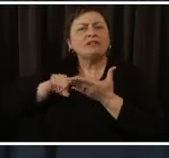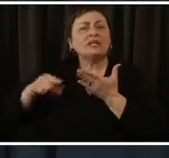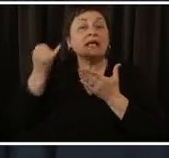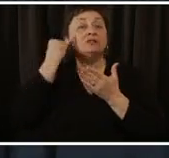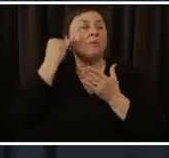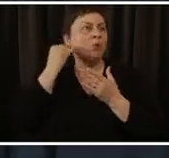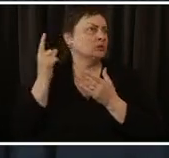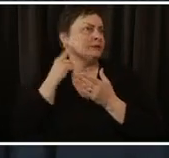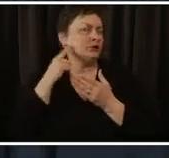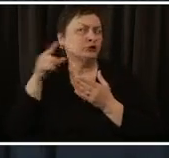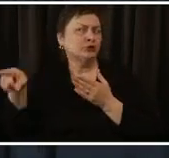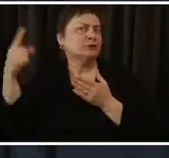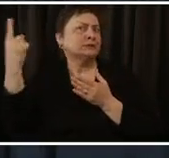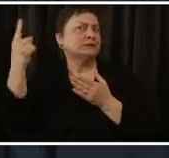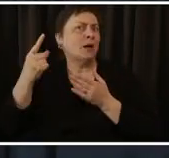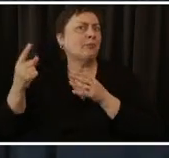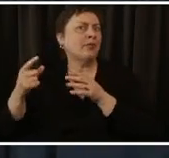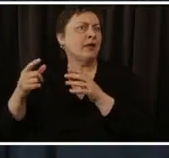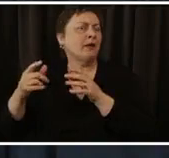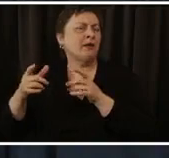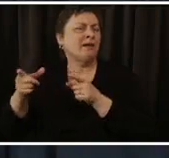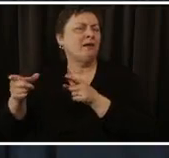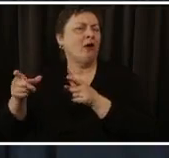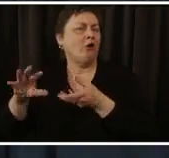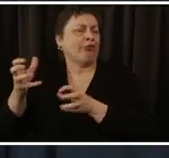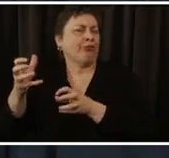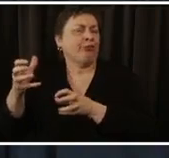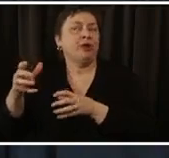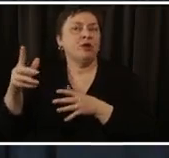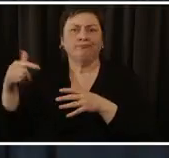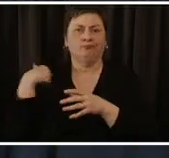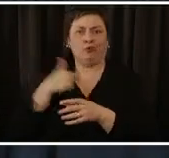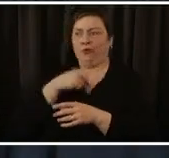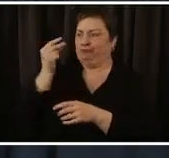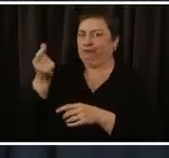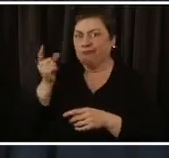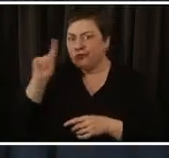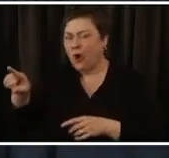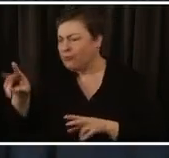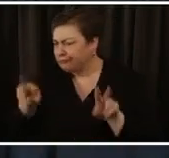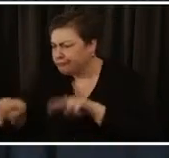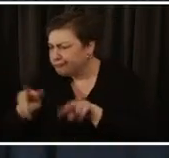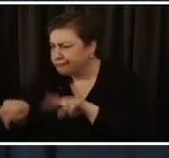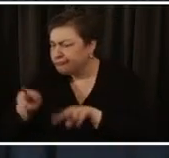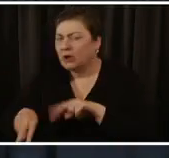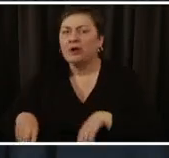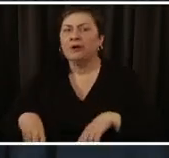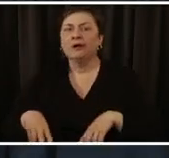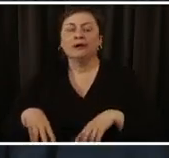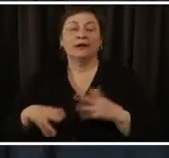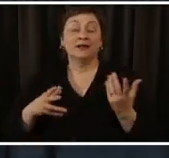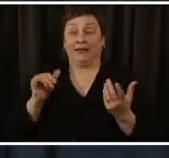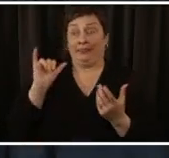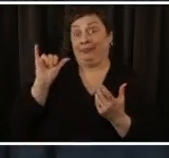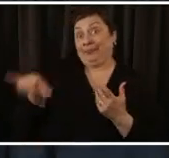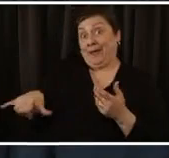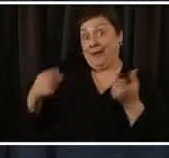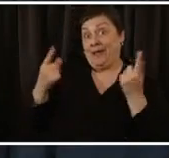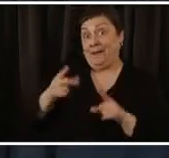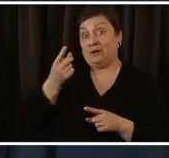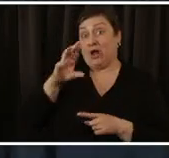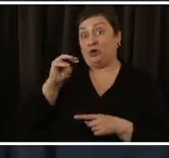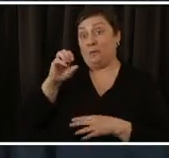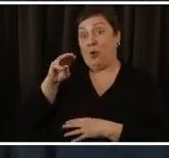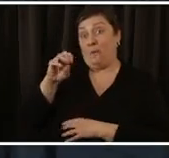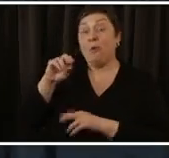also have the ability to do spot checks, which we do randomly on a regular basis. Look, this one was found out because there were reports from